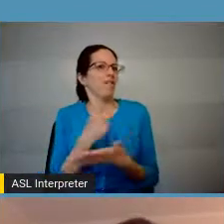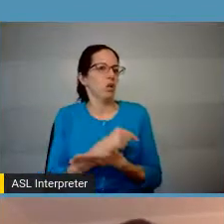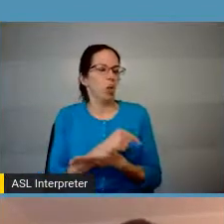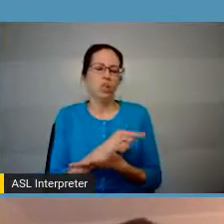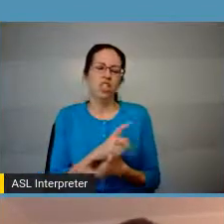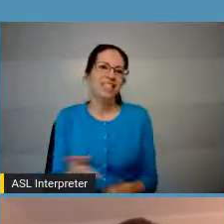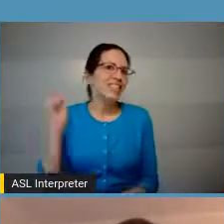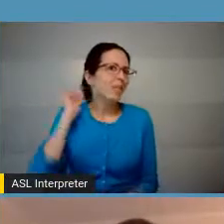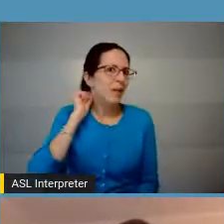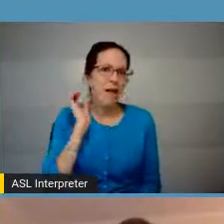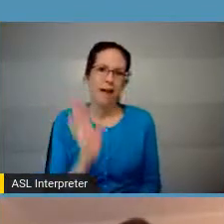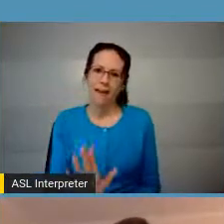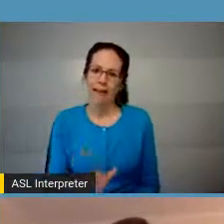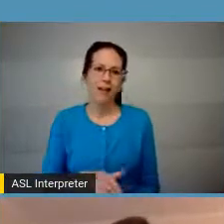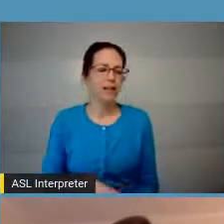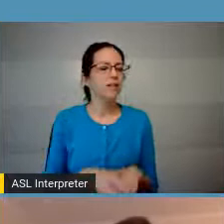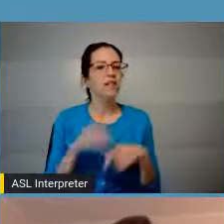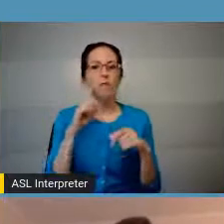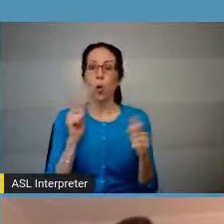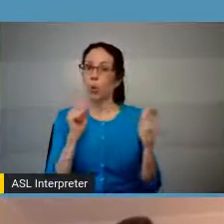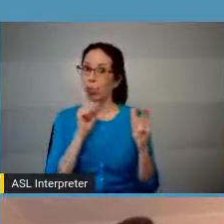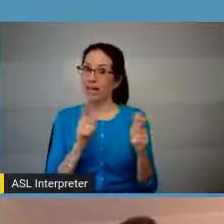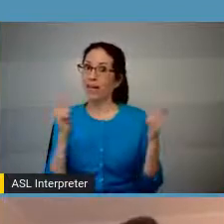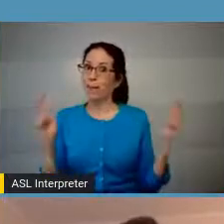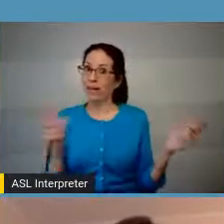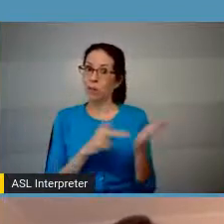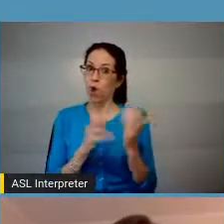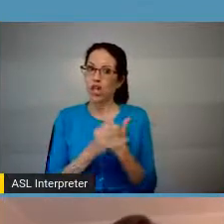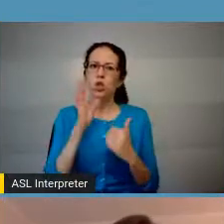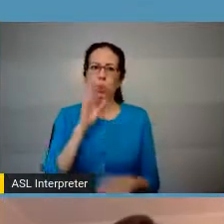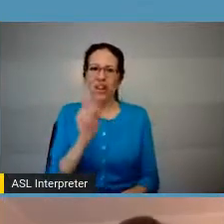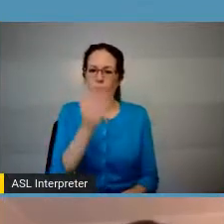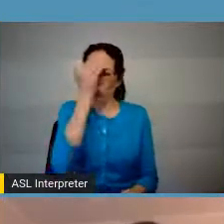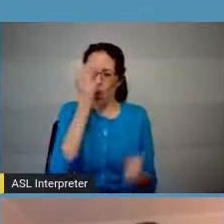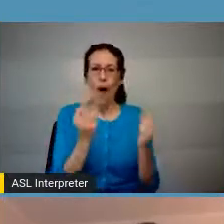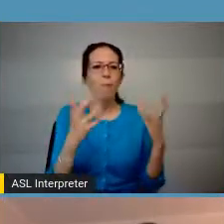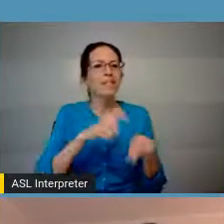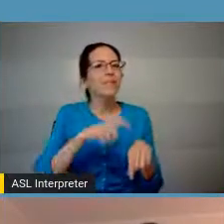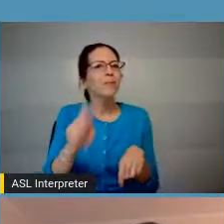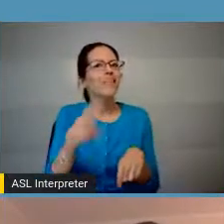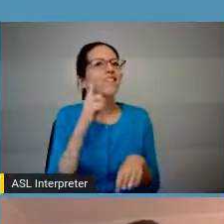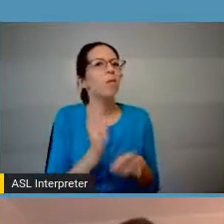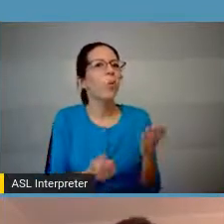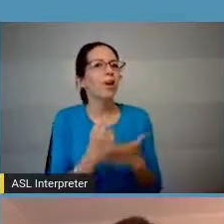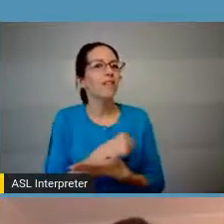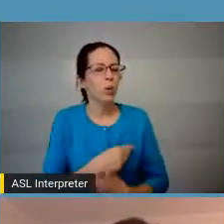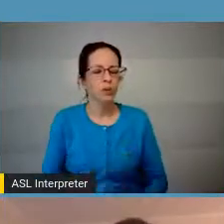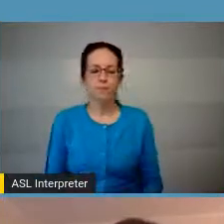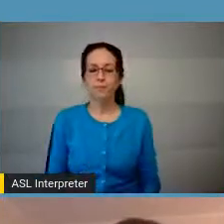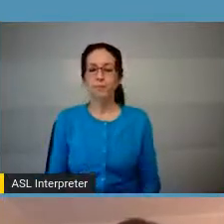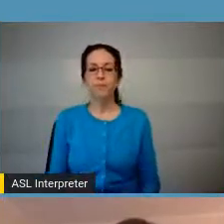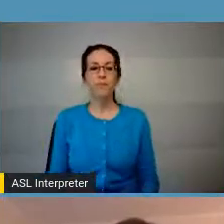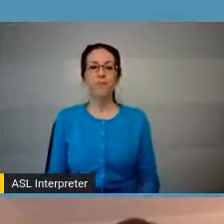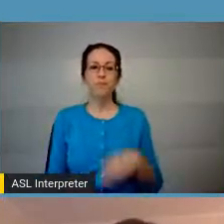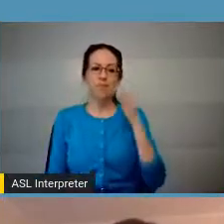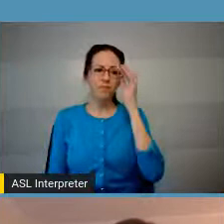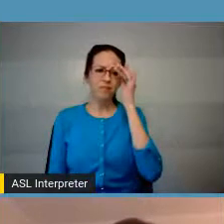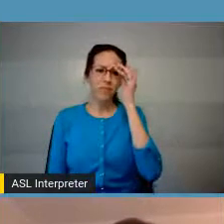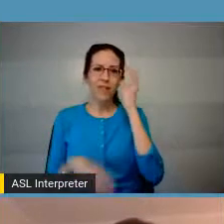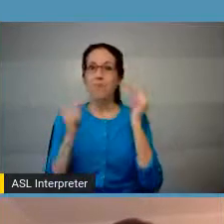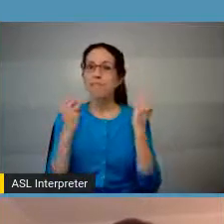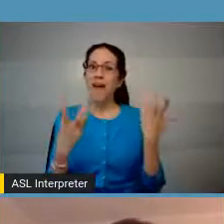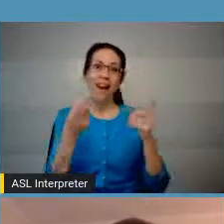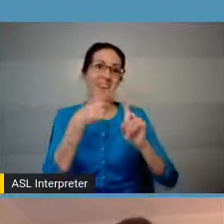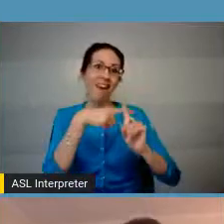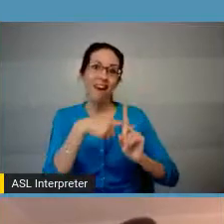to keep in mind, especially for really big projects. There's a lot of advantages to using a vendor. There